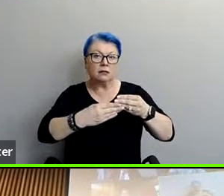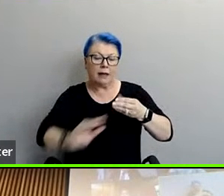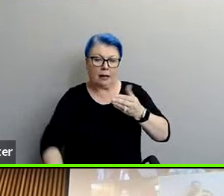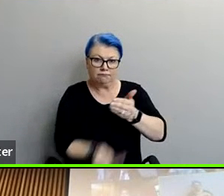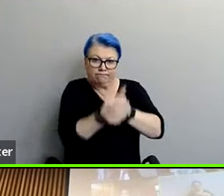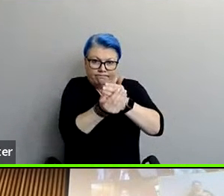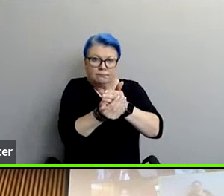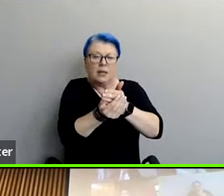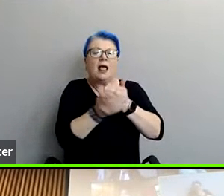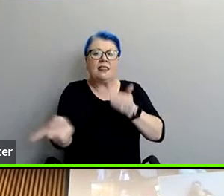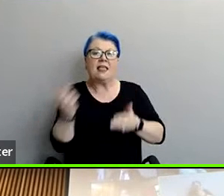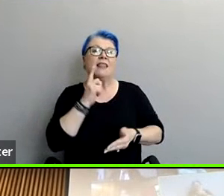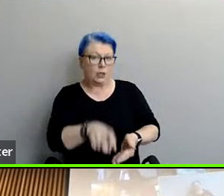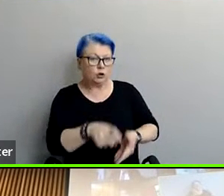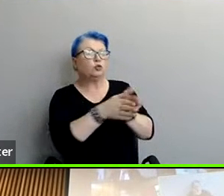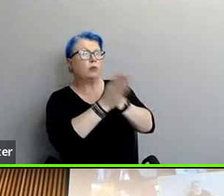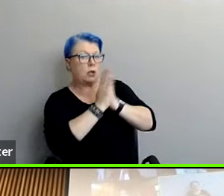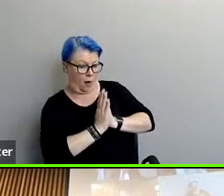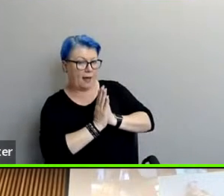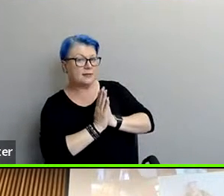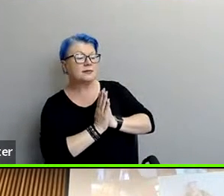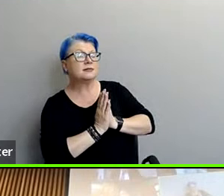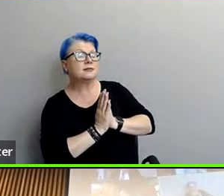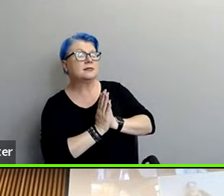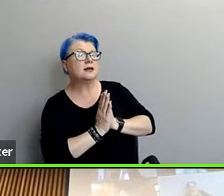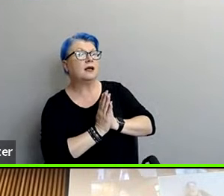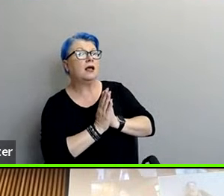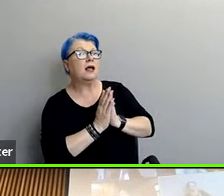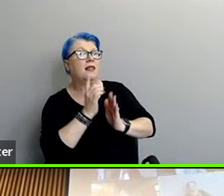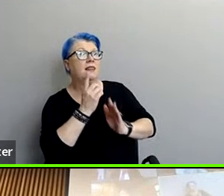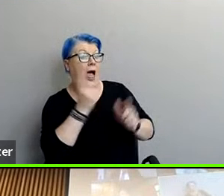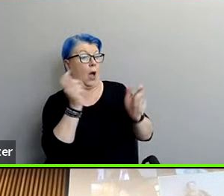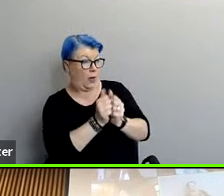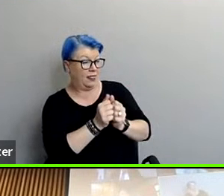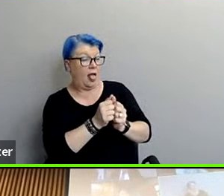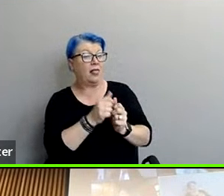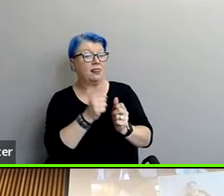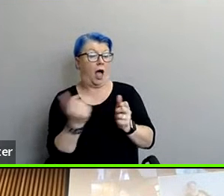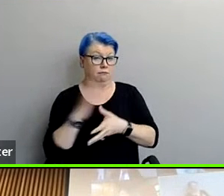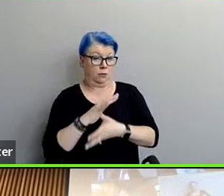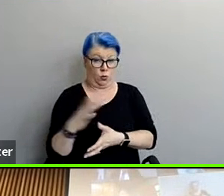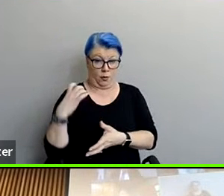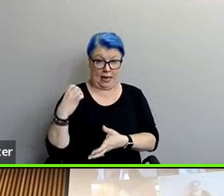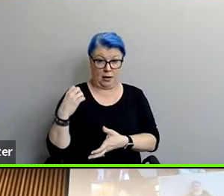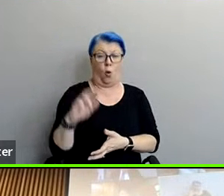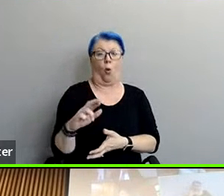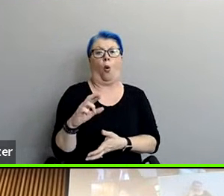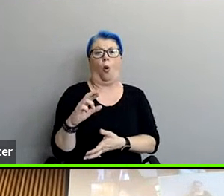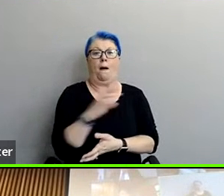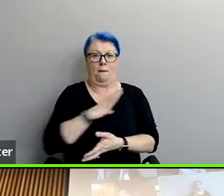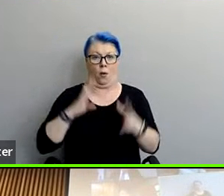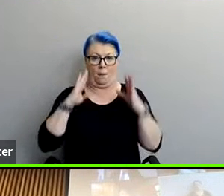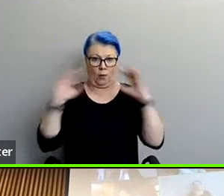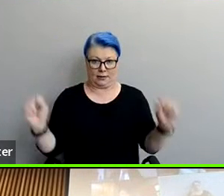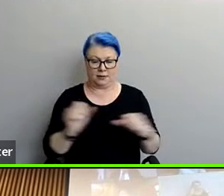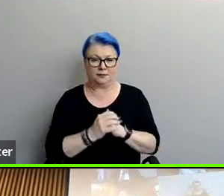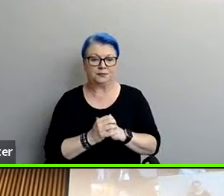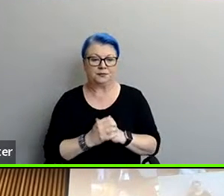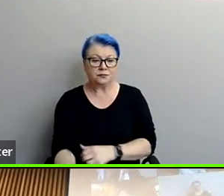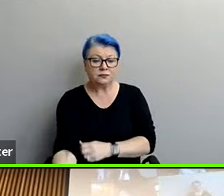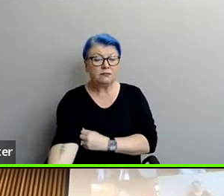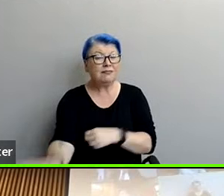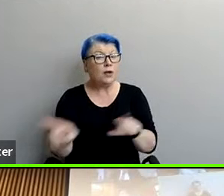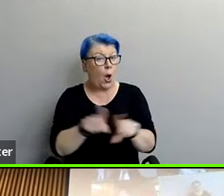the request to the superintendent or the school board president. Our code of conduct requires that board members refrain from